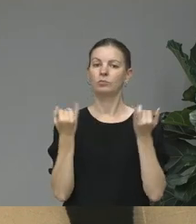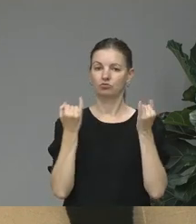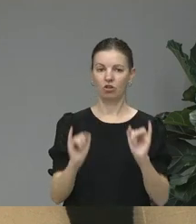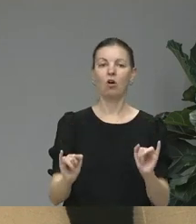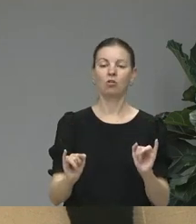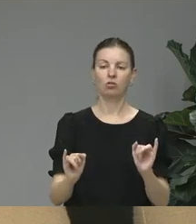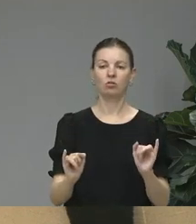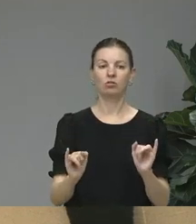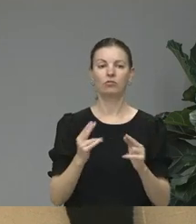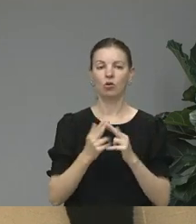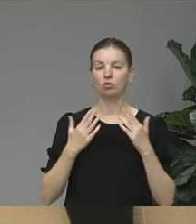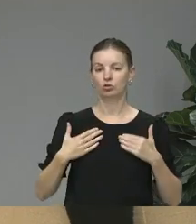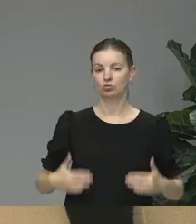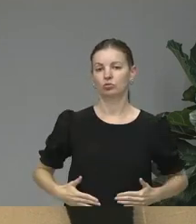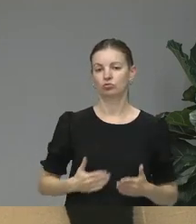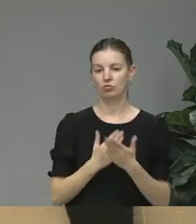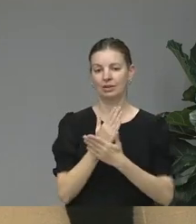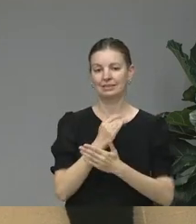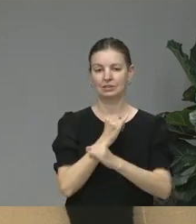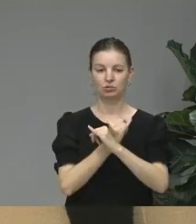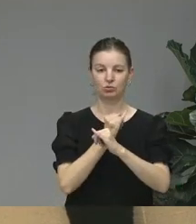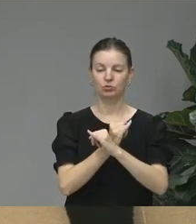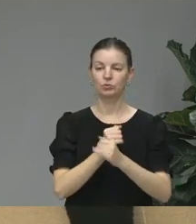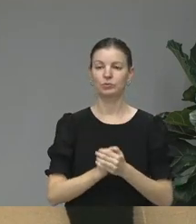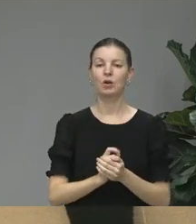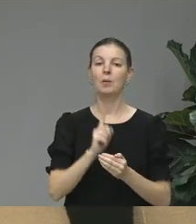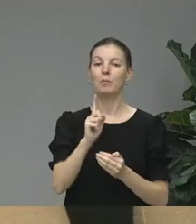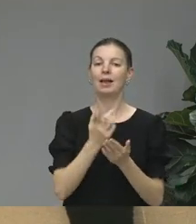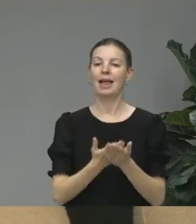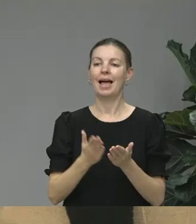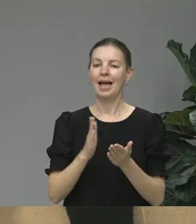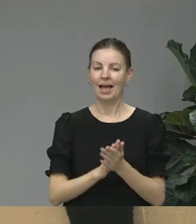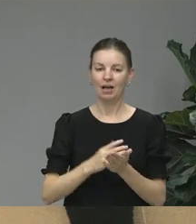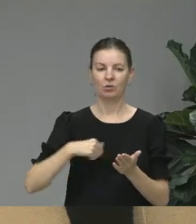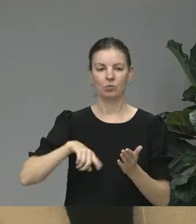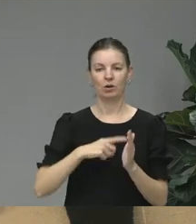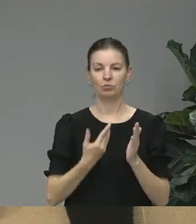Human Rights Institution. But the way that we're proposing acknowledges